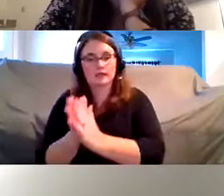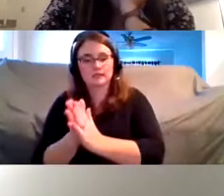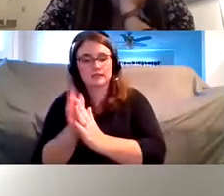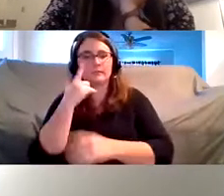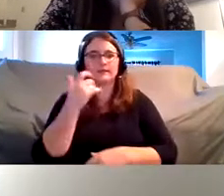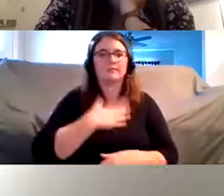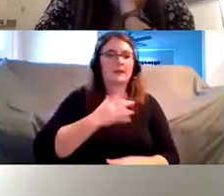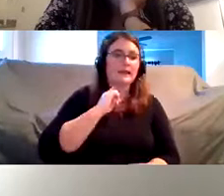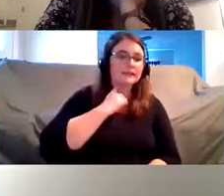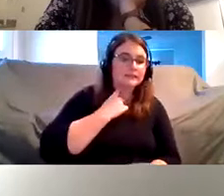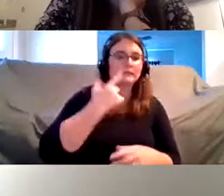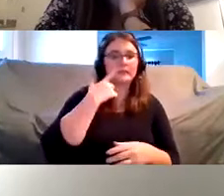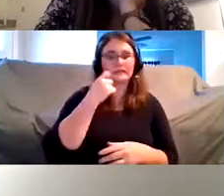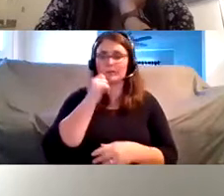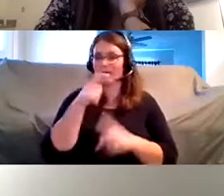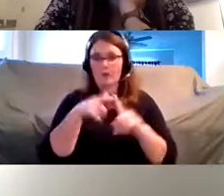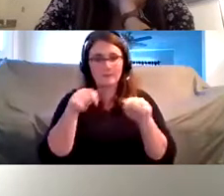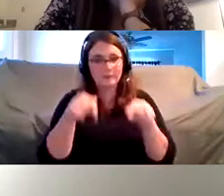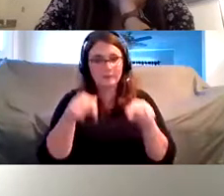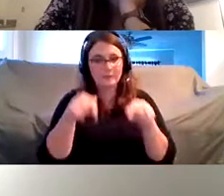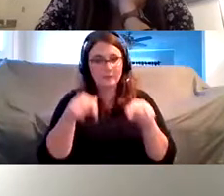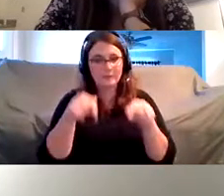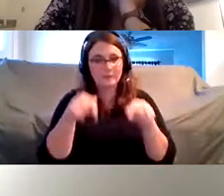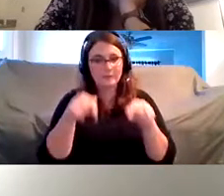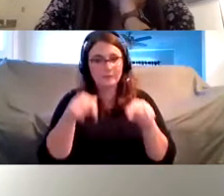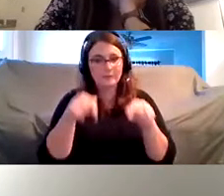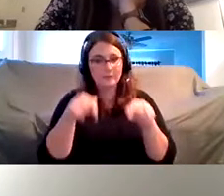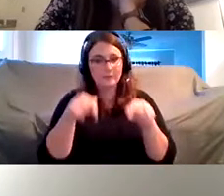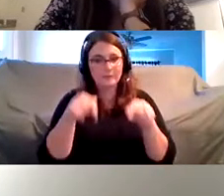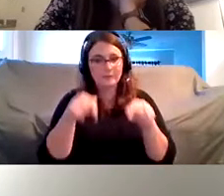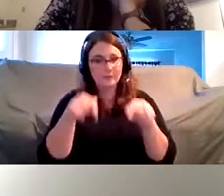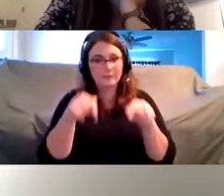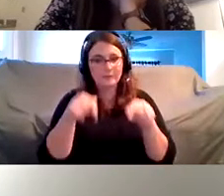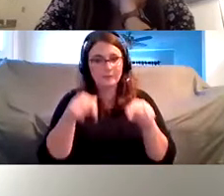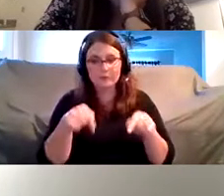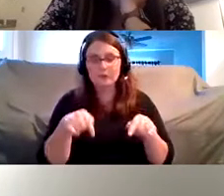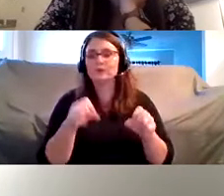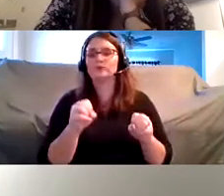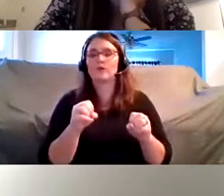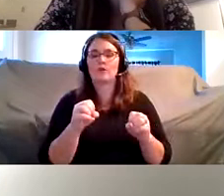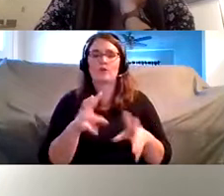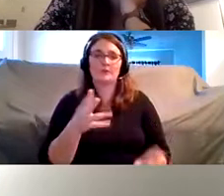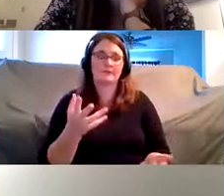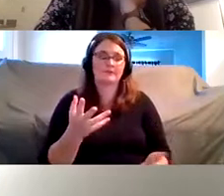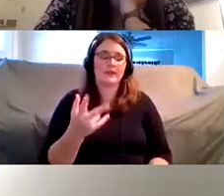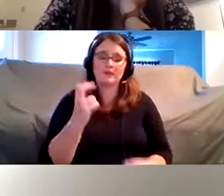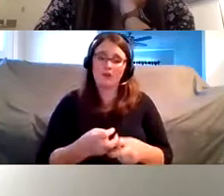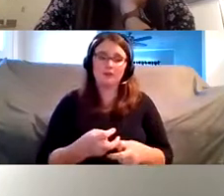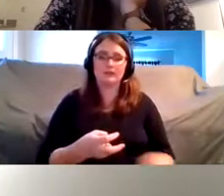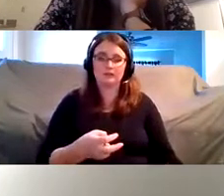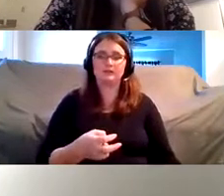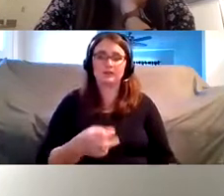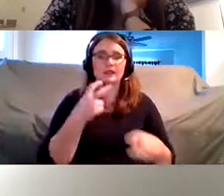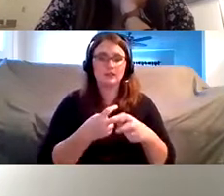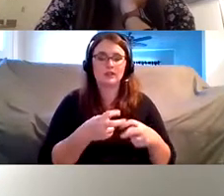here. And it's hard because it's a person that I had to keep interacting, and I was